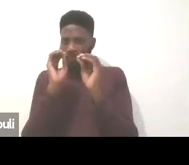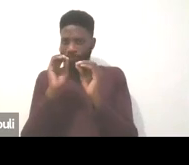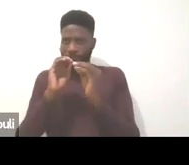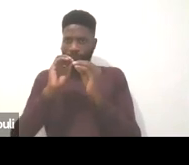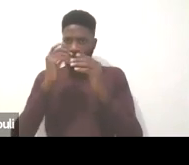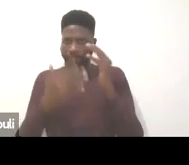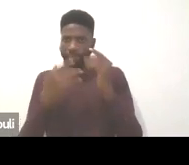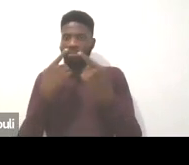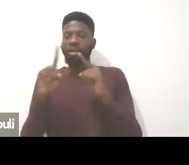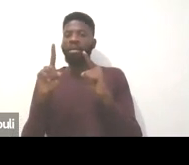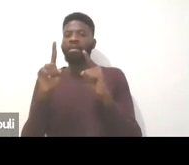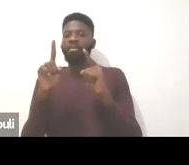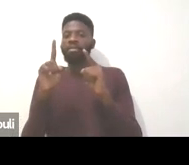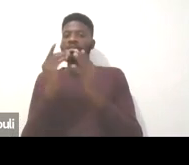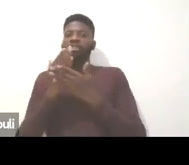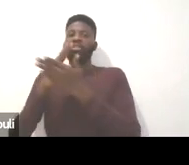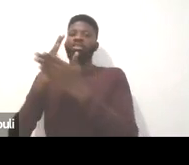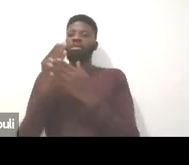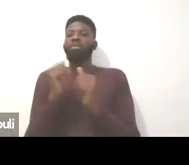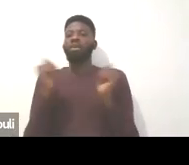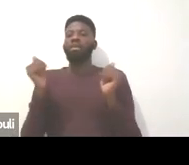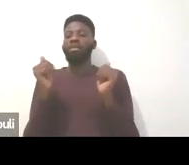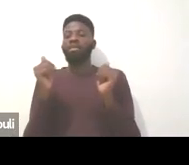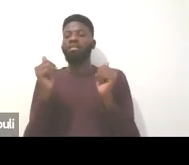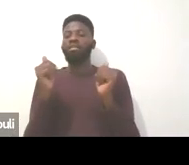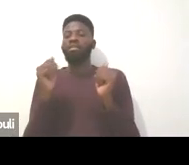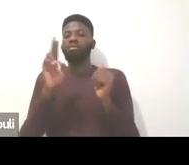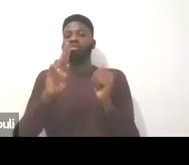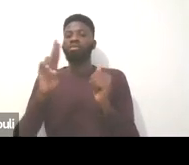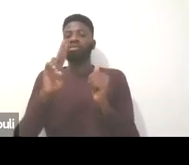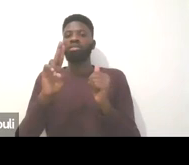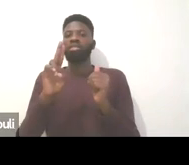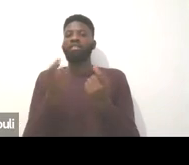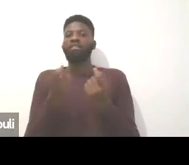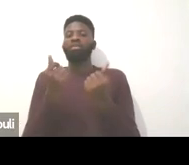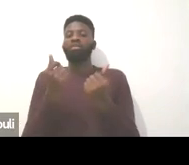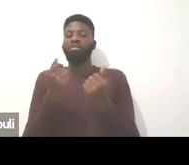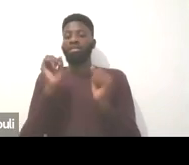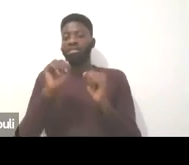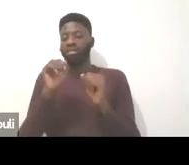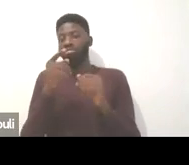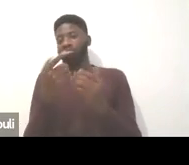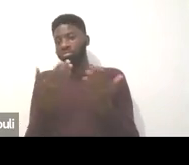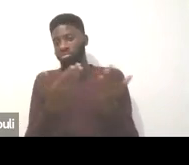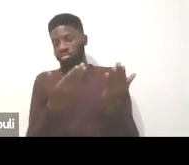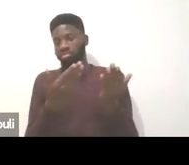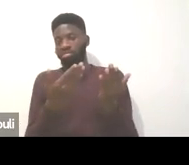that, and it's user friendly. You can easily go through it